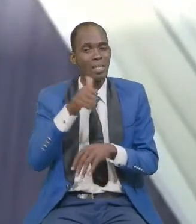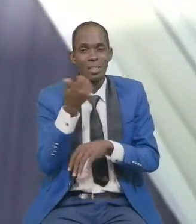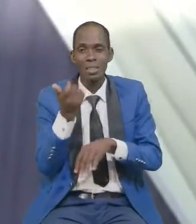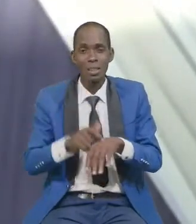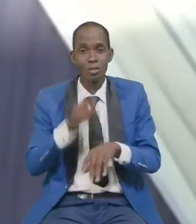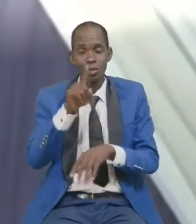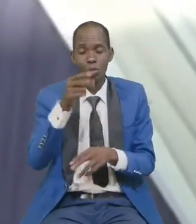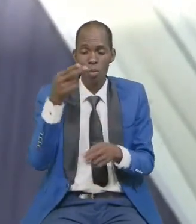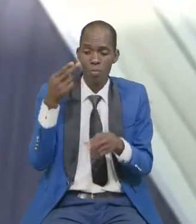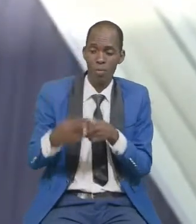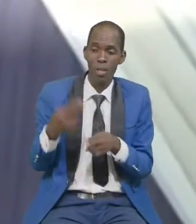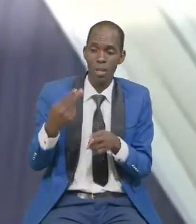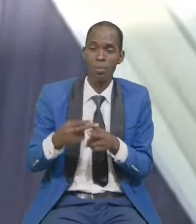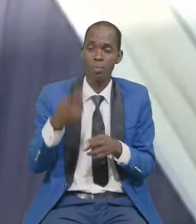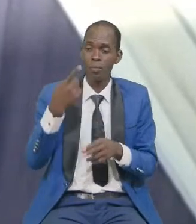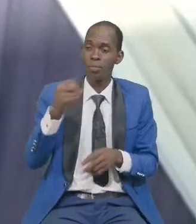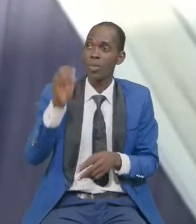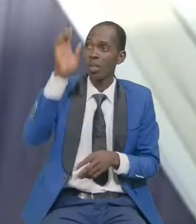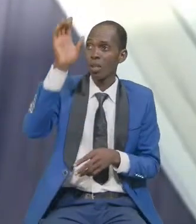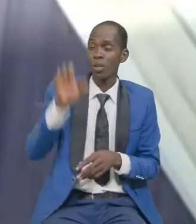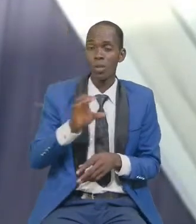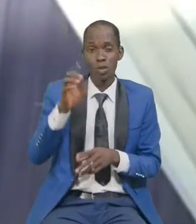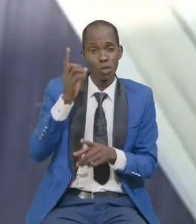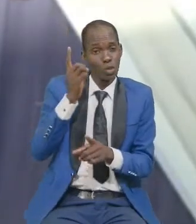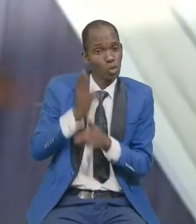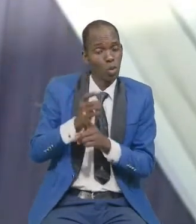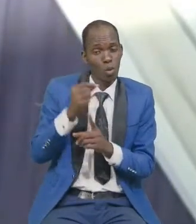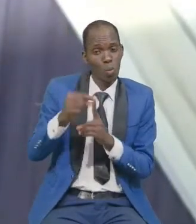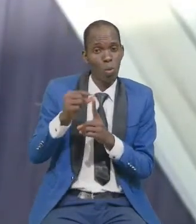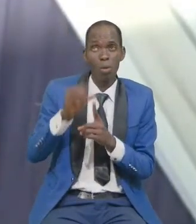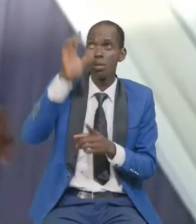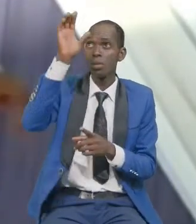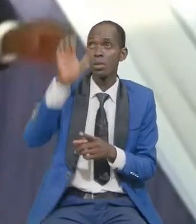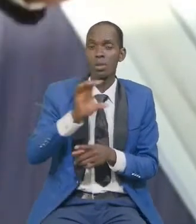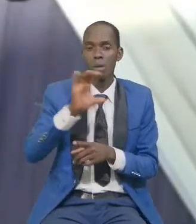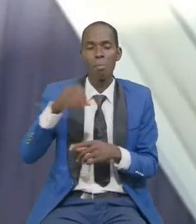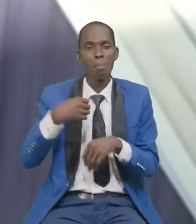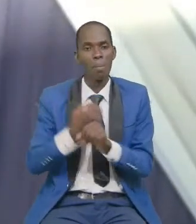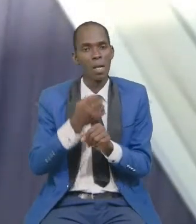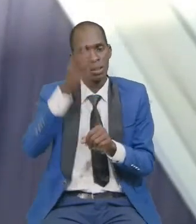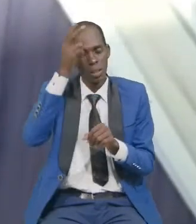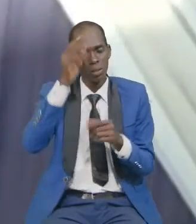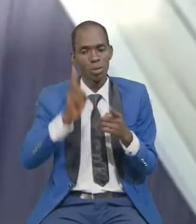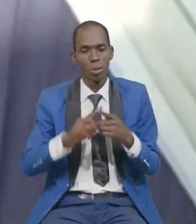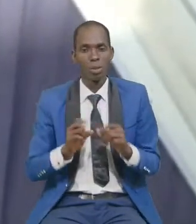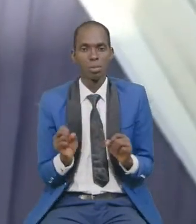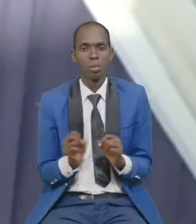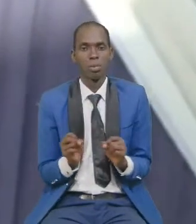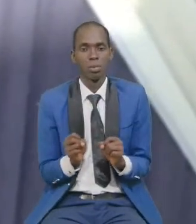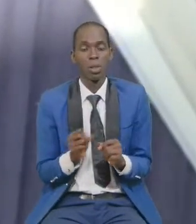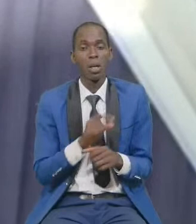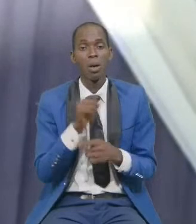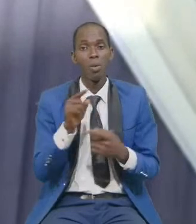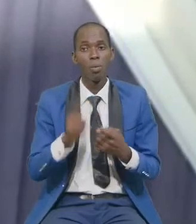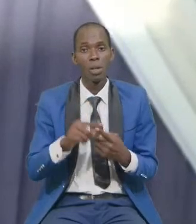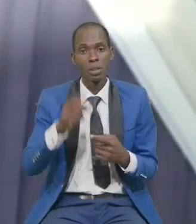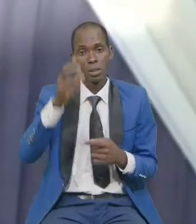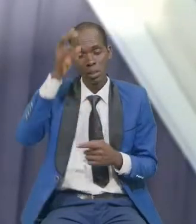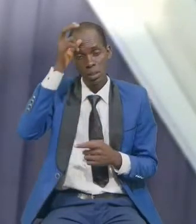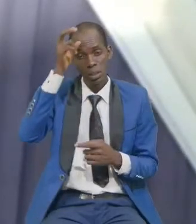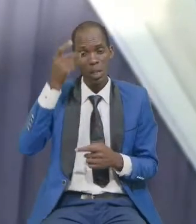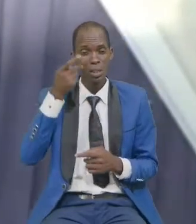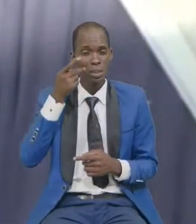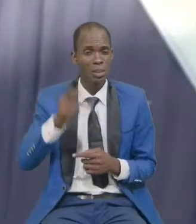cross, just the mention of the cross makes Satan to tremble. And when Satan sees